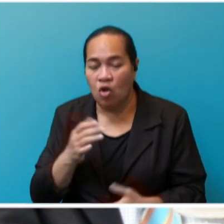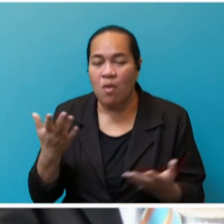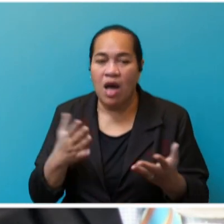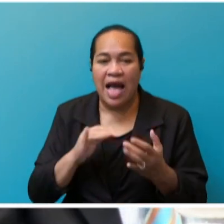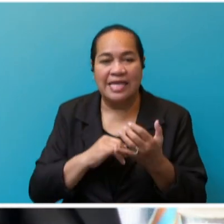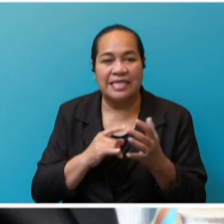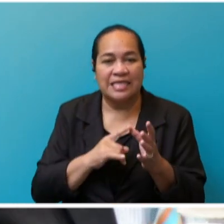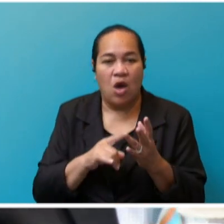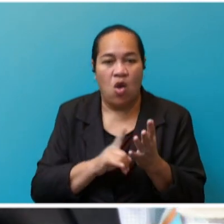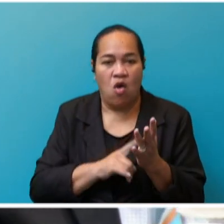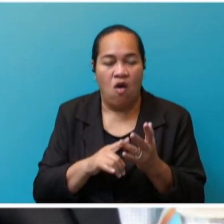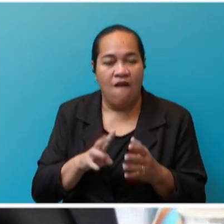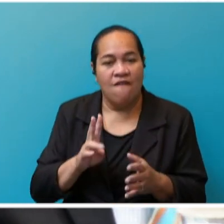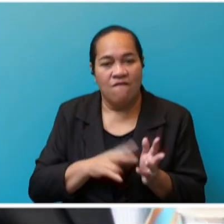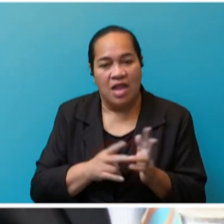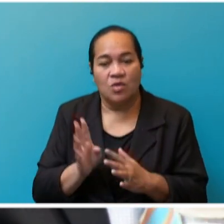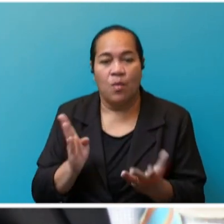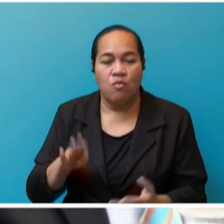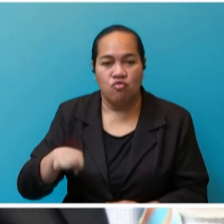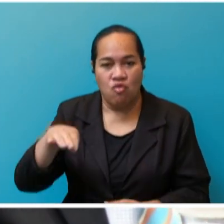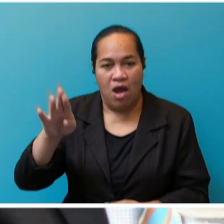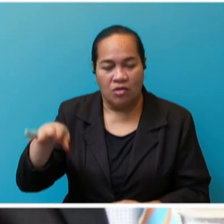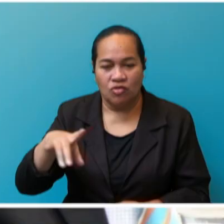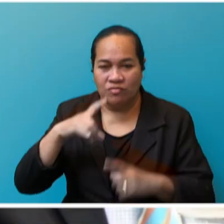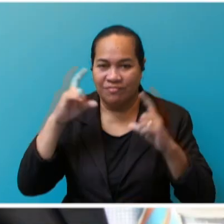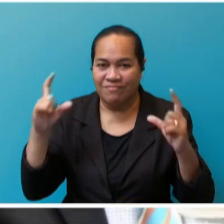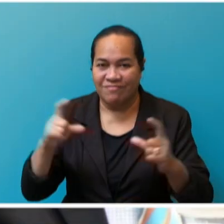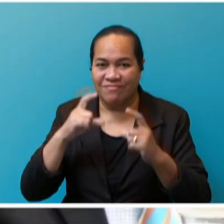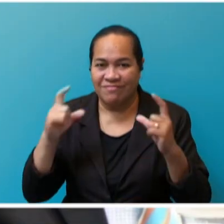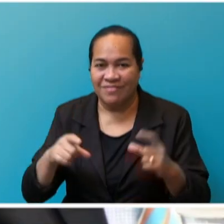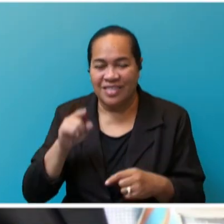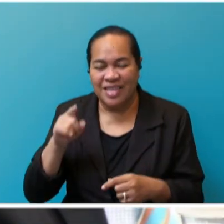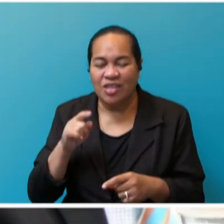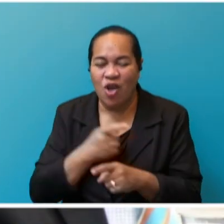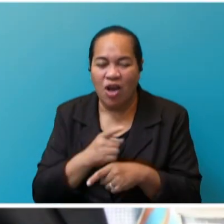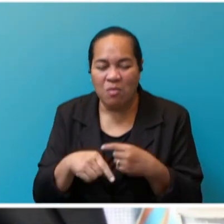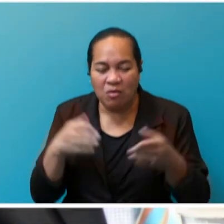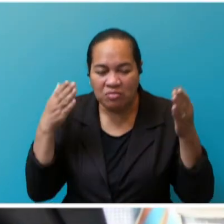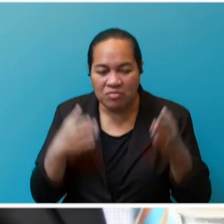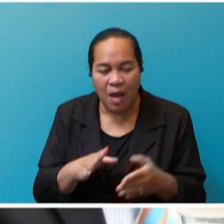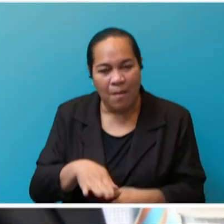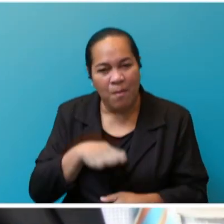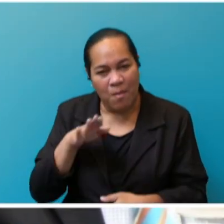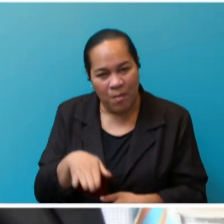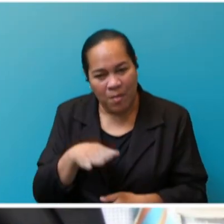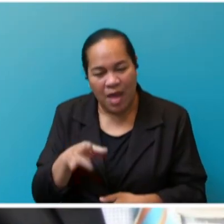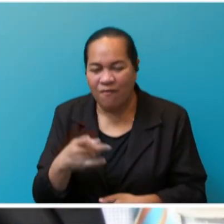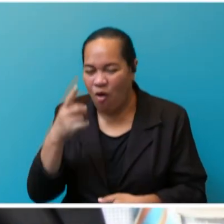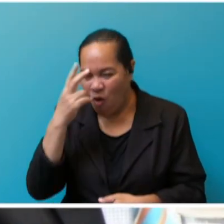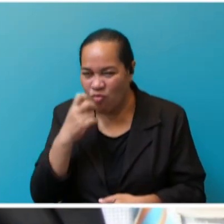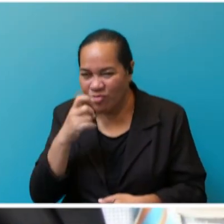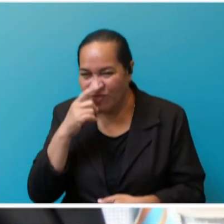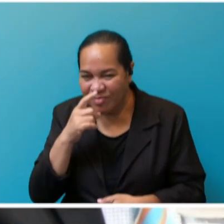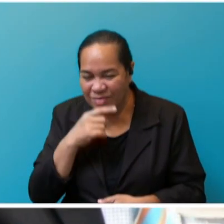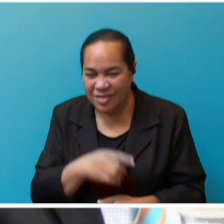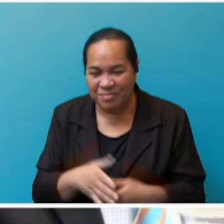Bua and commemorated Rural Women's Day, Day for Eradication of Poverty, and International Day for Older Persons. The